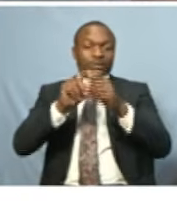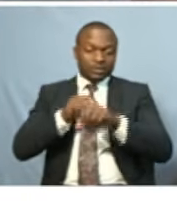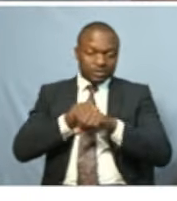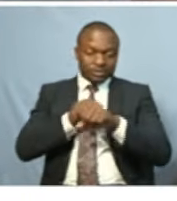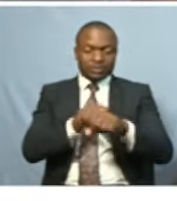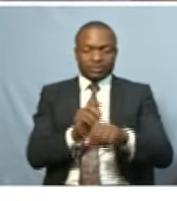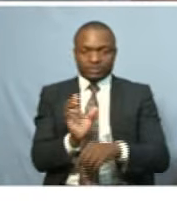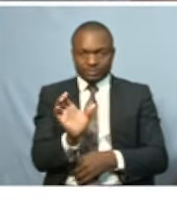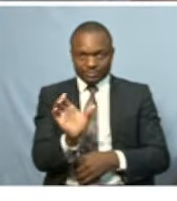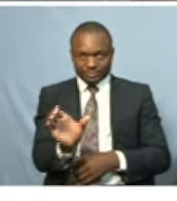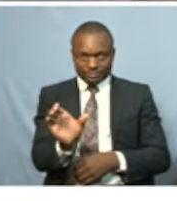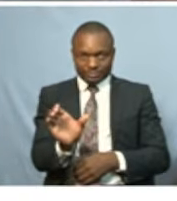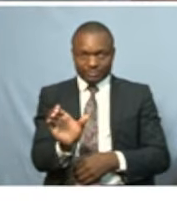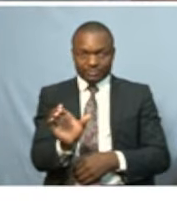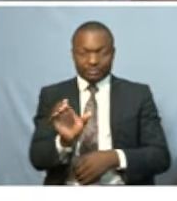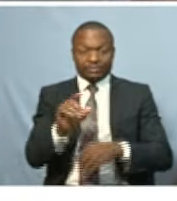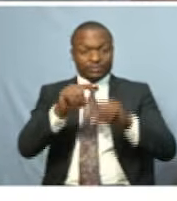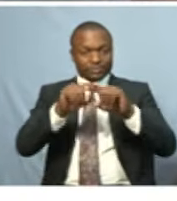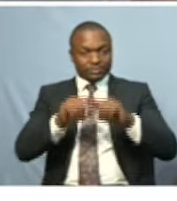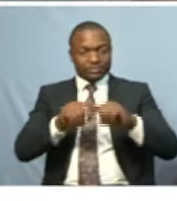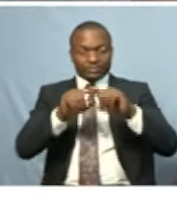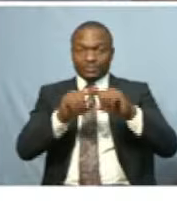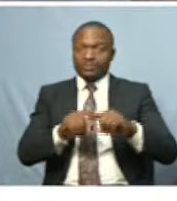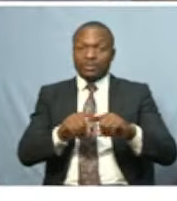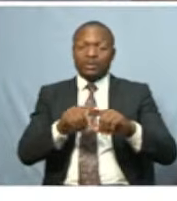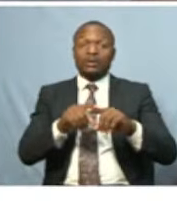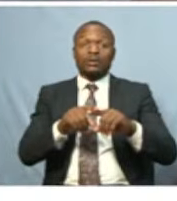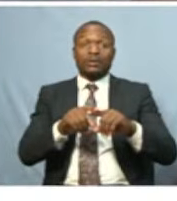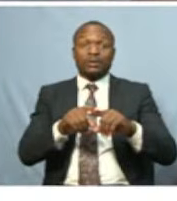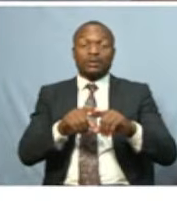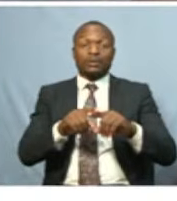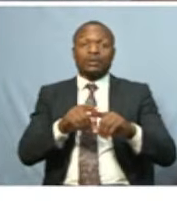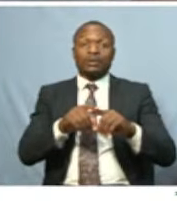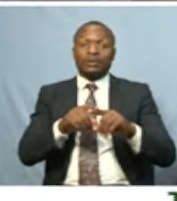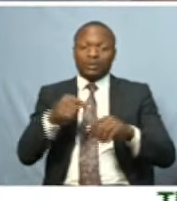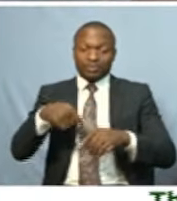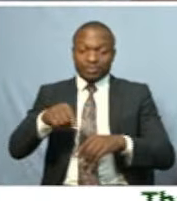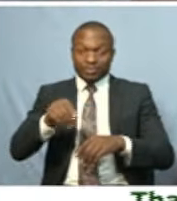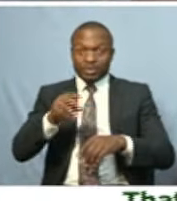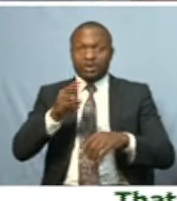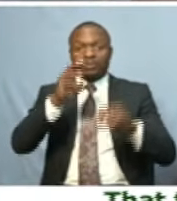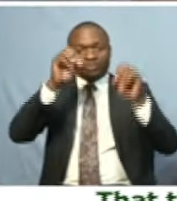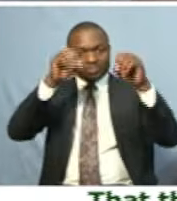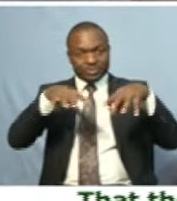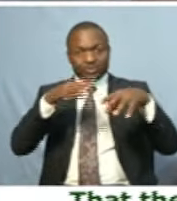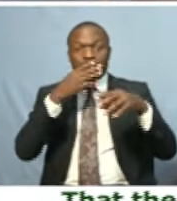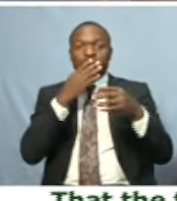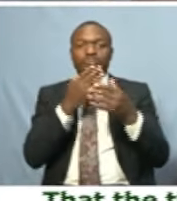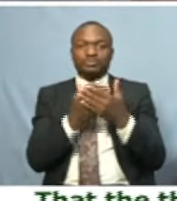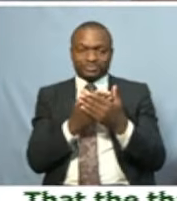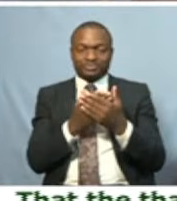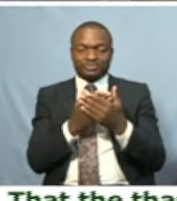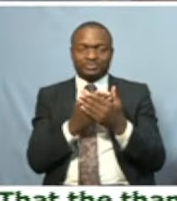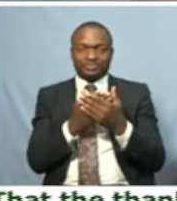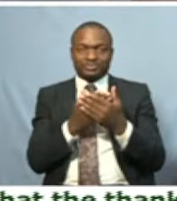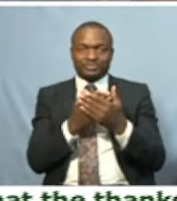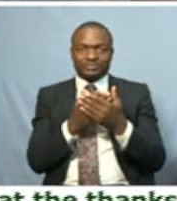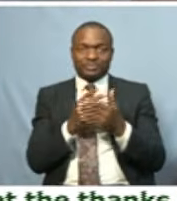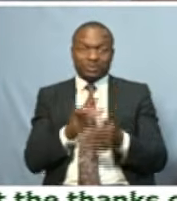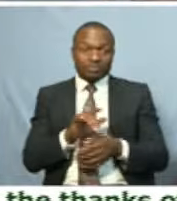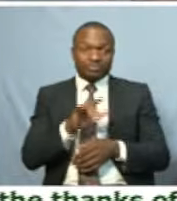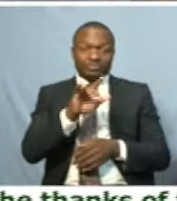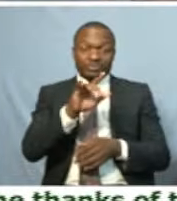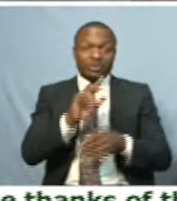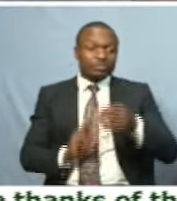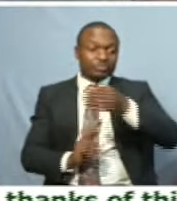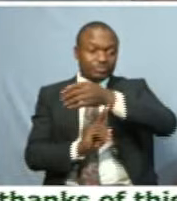sector, reliable power is essential for our airports, border posts, and automated way